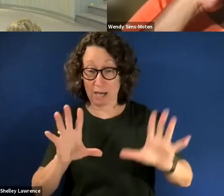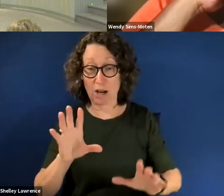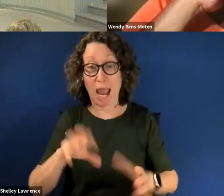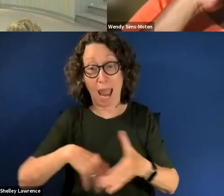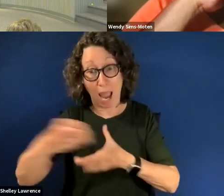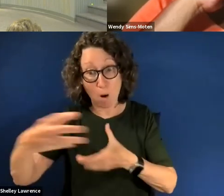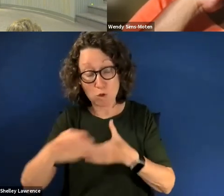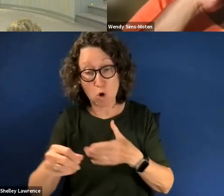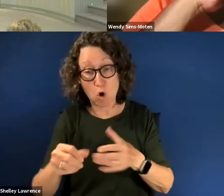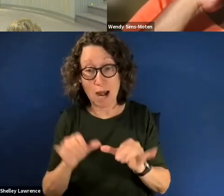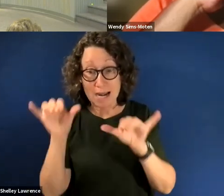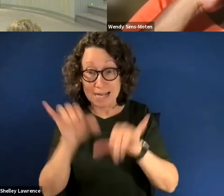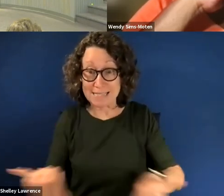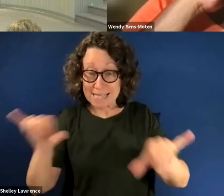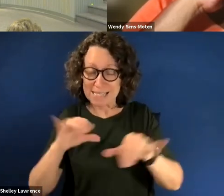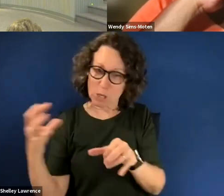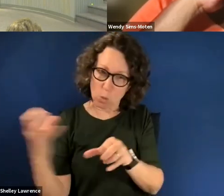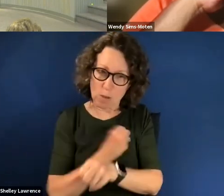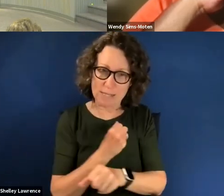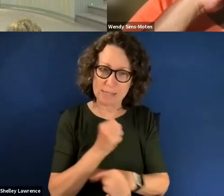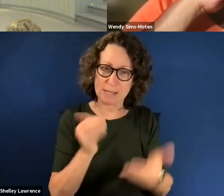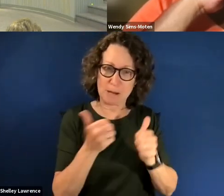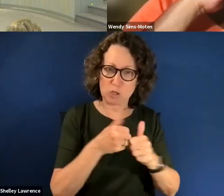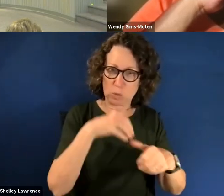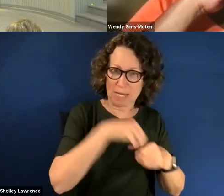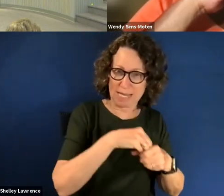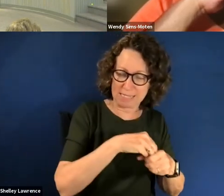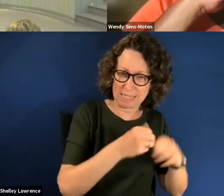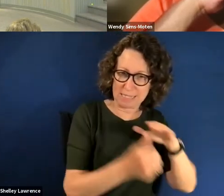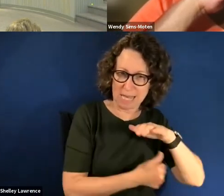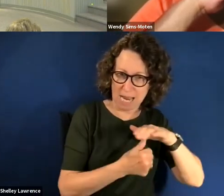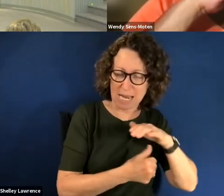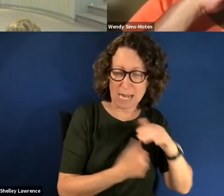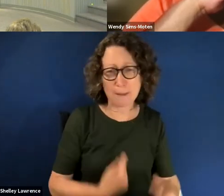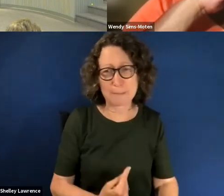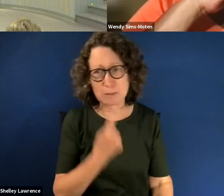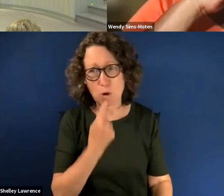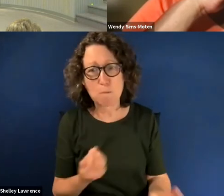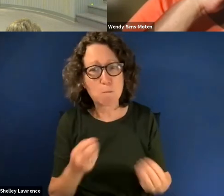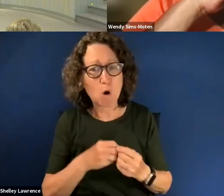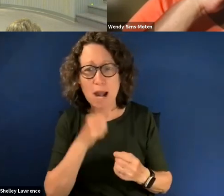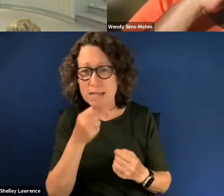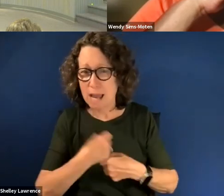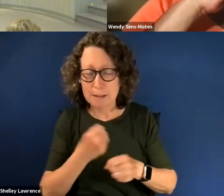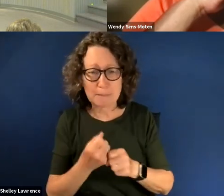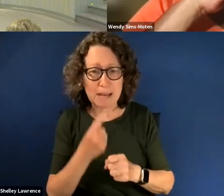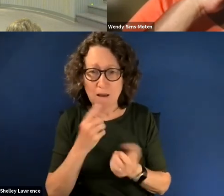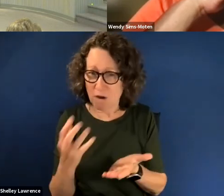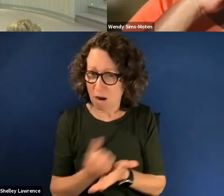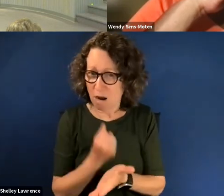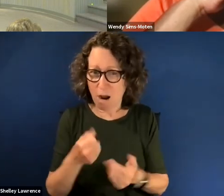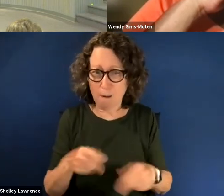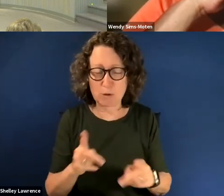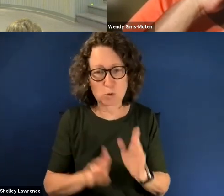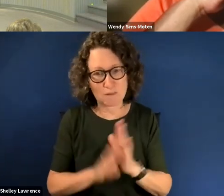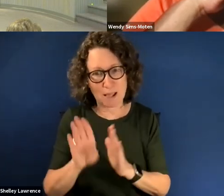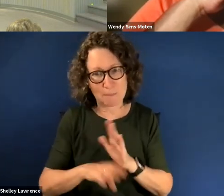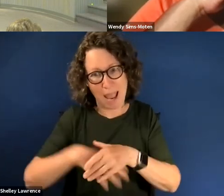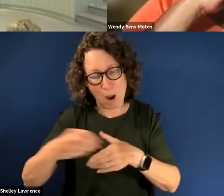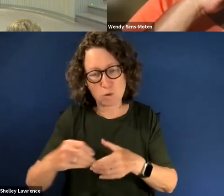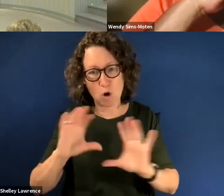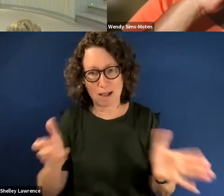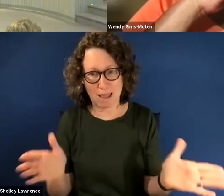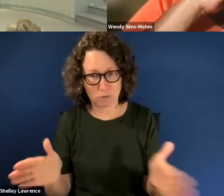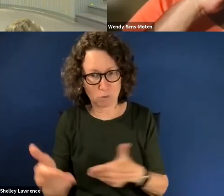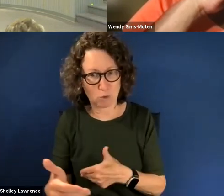outdoors consistently wins over indoors. I am really disappointed that more has not been made of the opportunity to develop outdoor